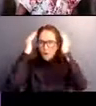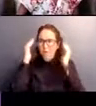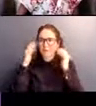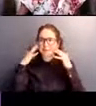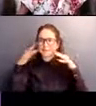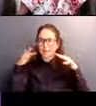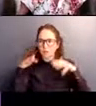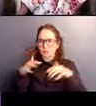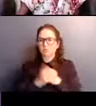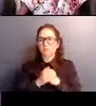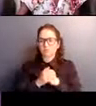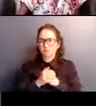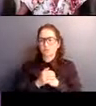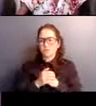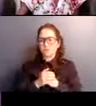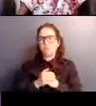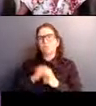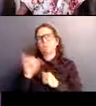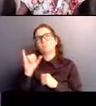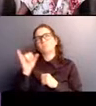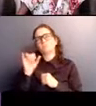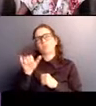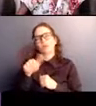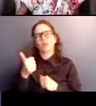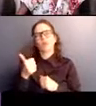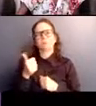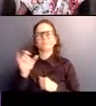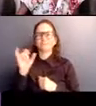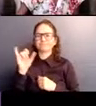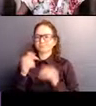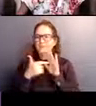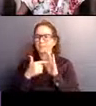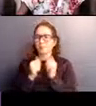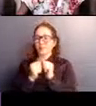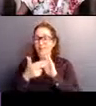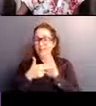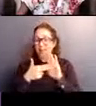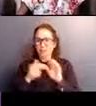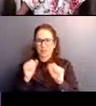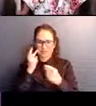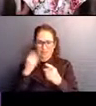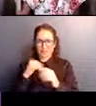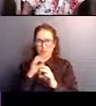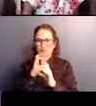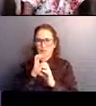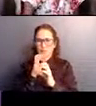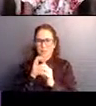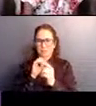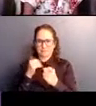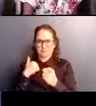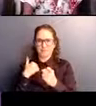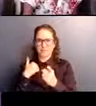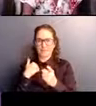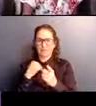sound. Other things, like I said, with labeling, here we see a trumpet that has the keys